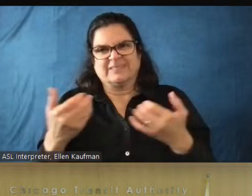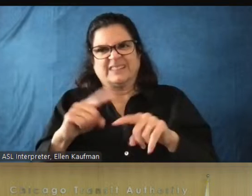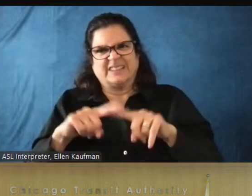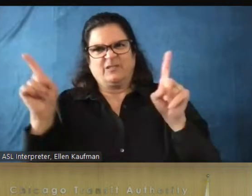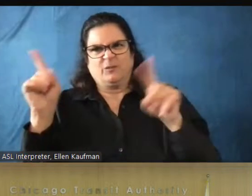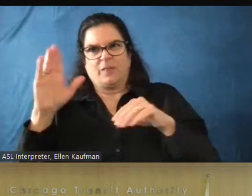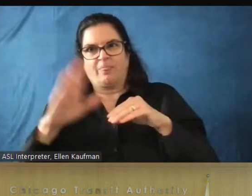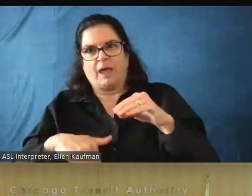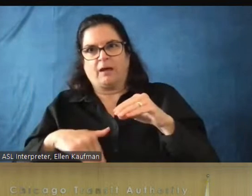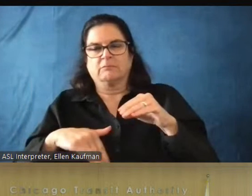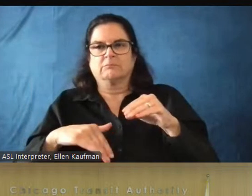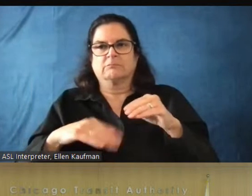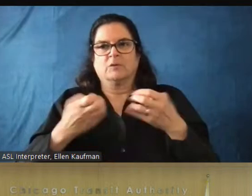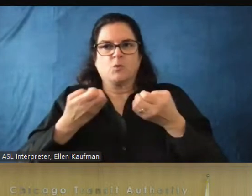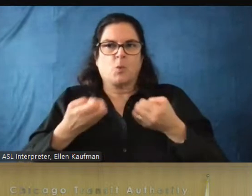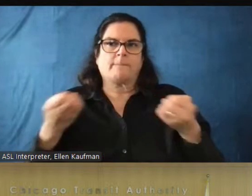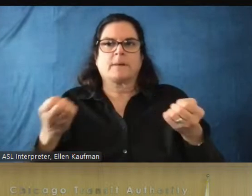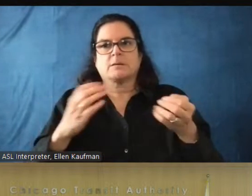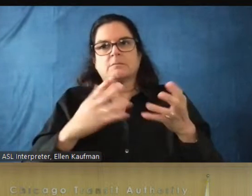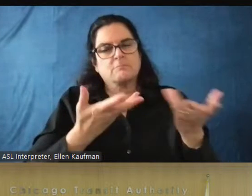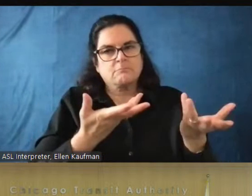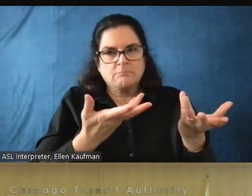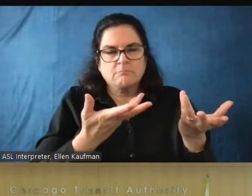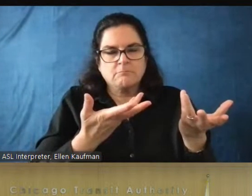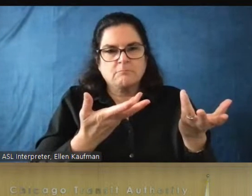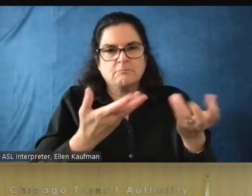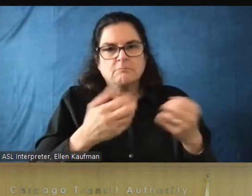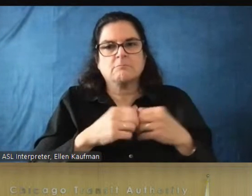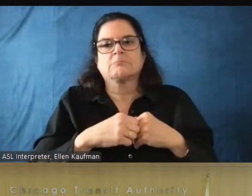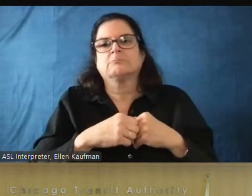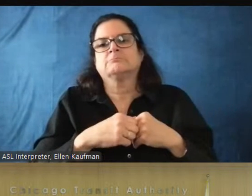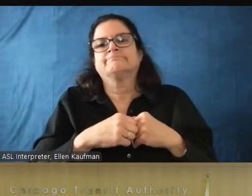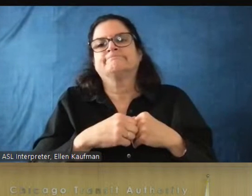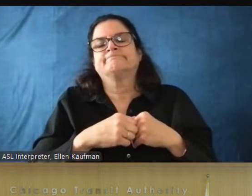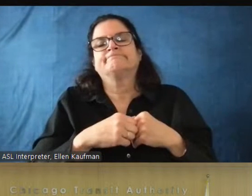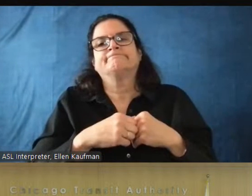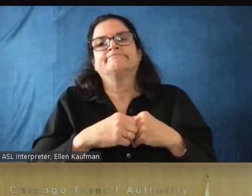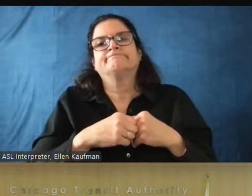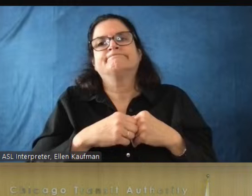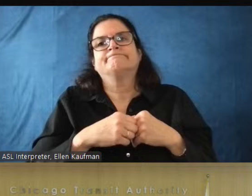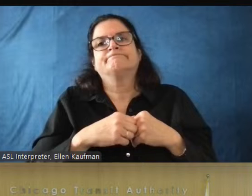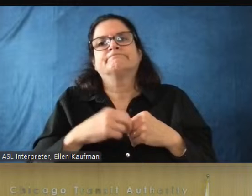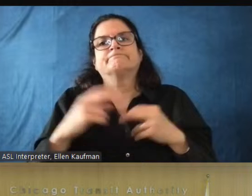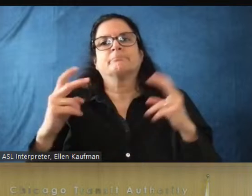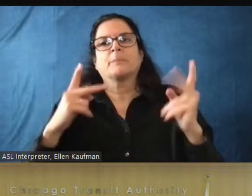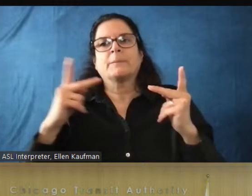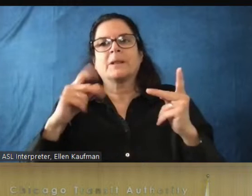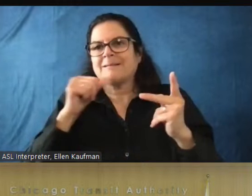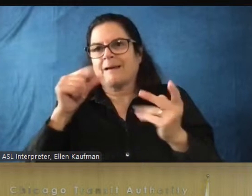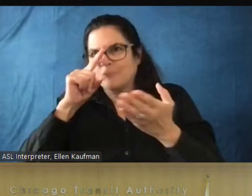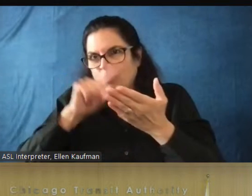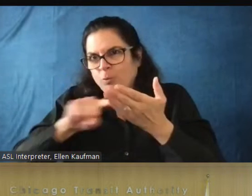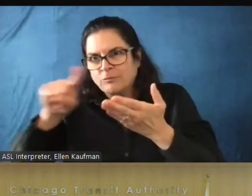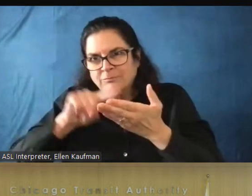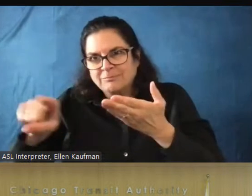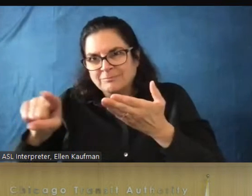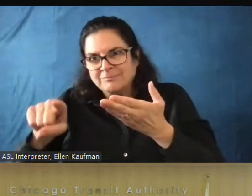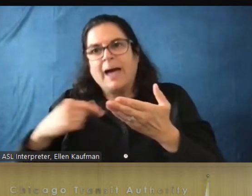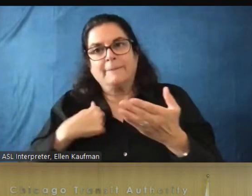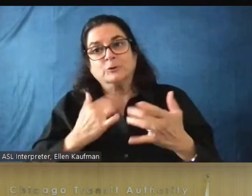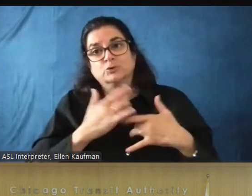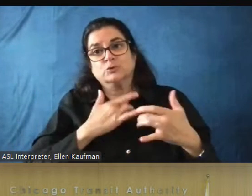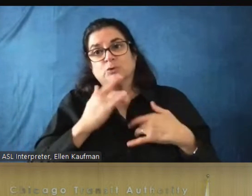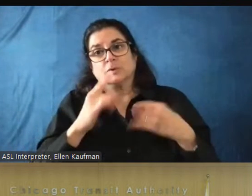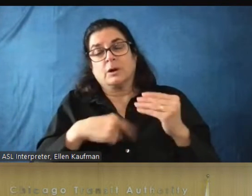sometimes don't make us look very good at all. And so I have some concerns about it.